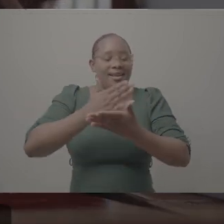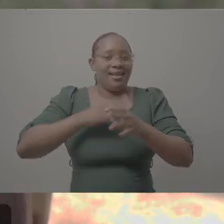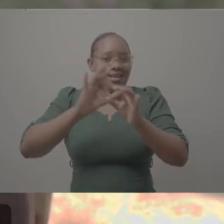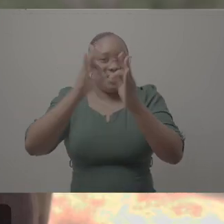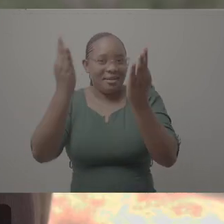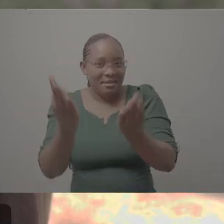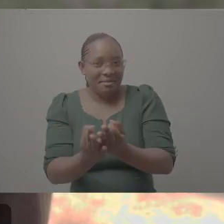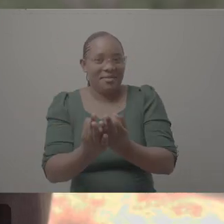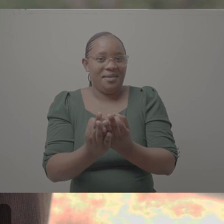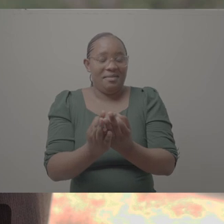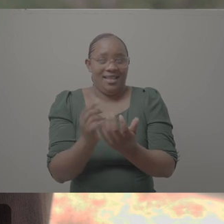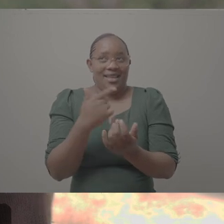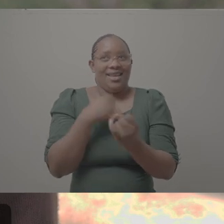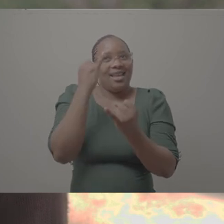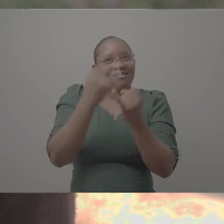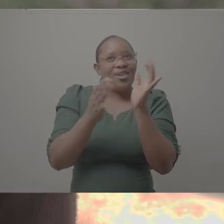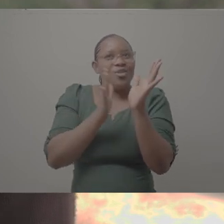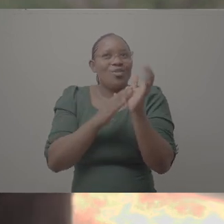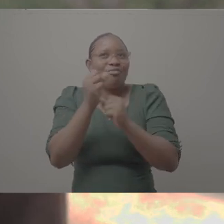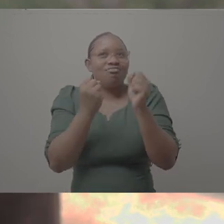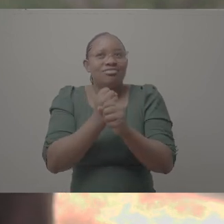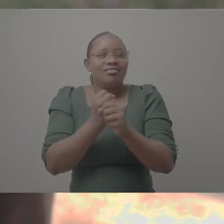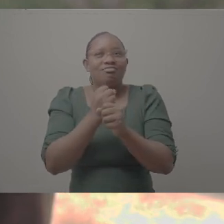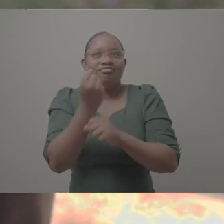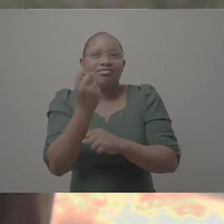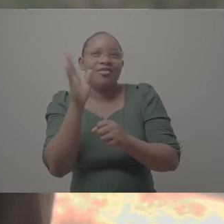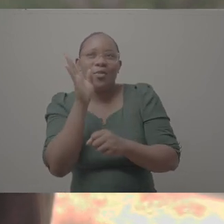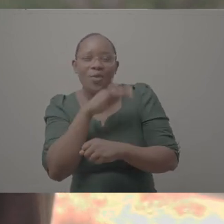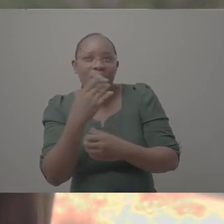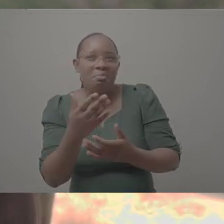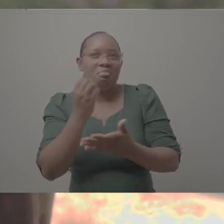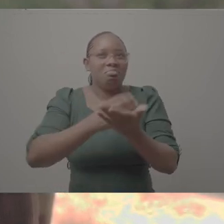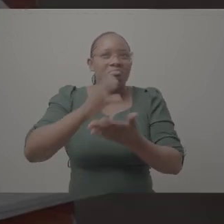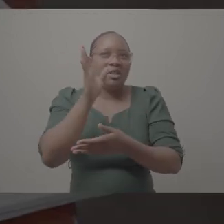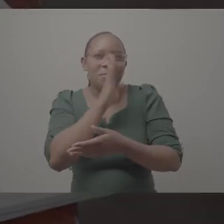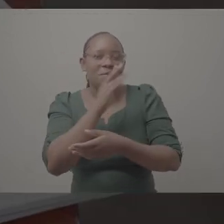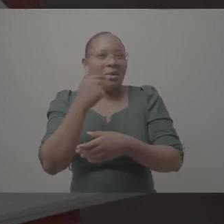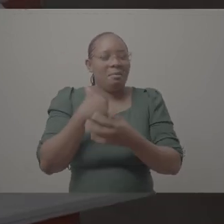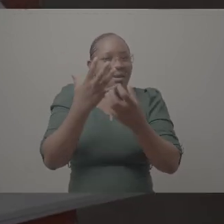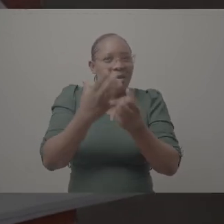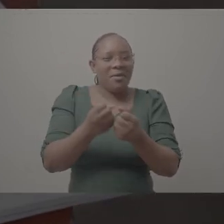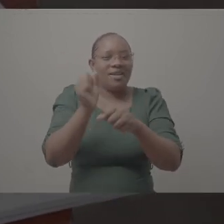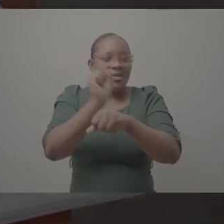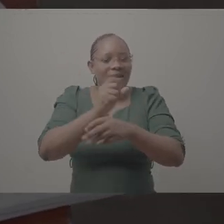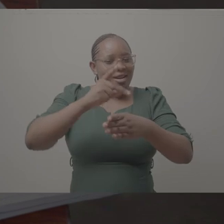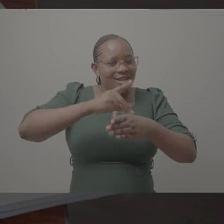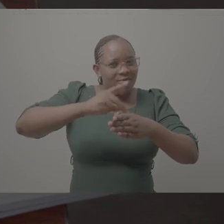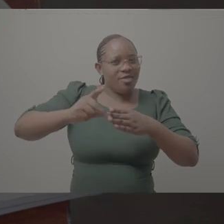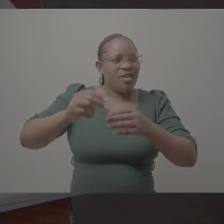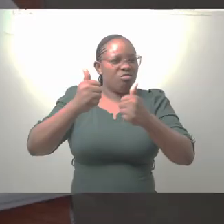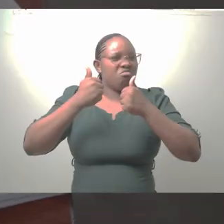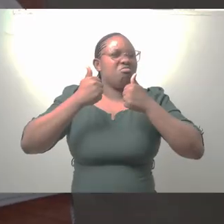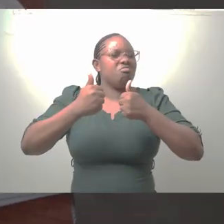like when I finish school, I want to do a job that can, or a career that can make me